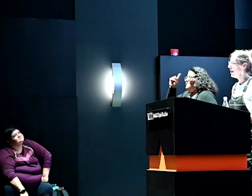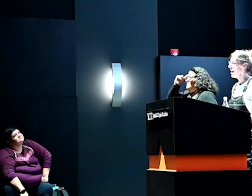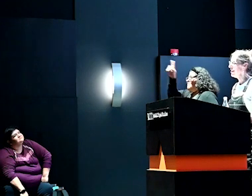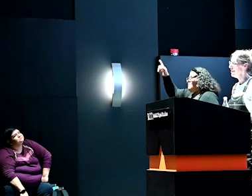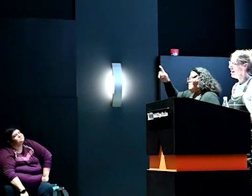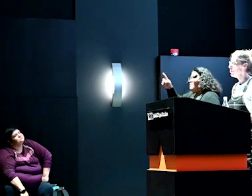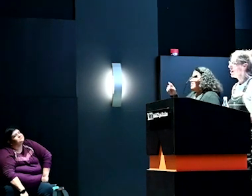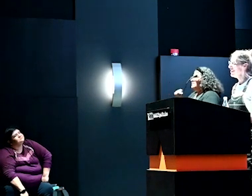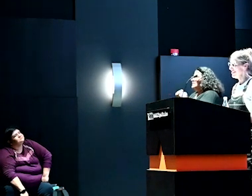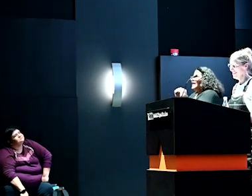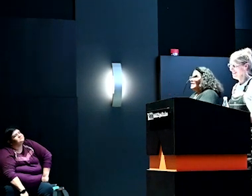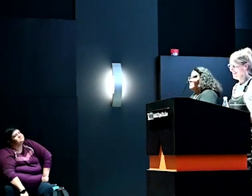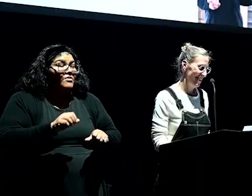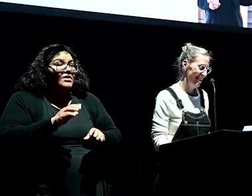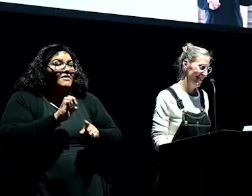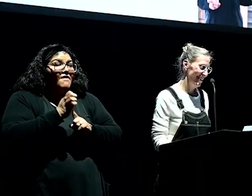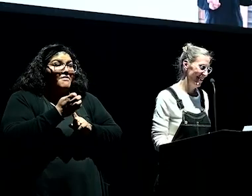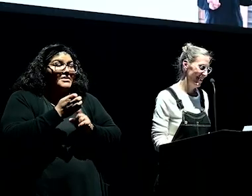sustainable, and on brand.